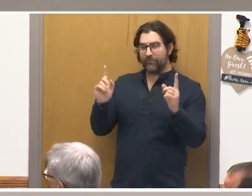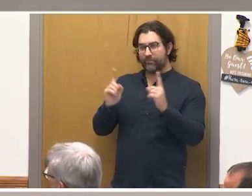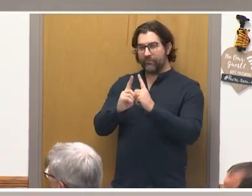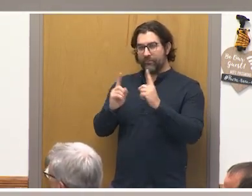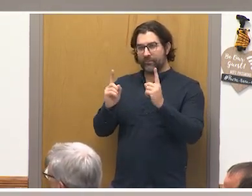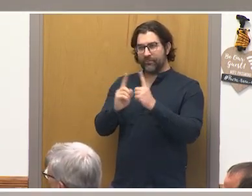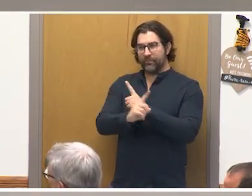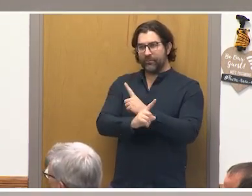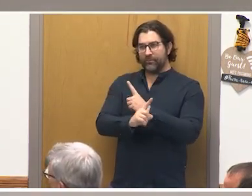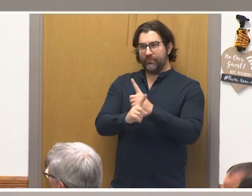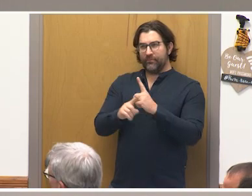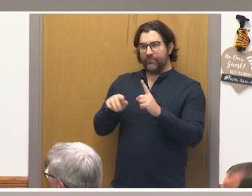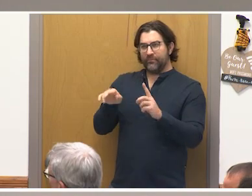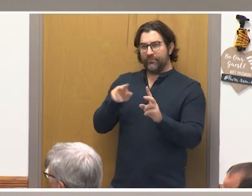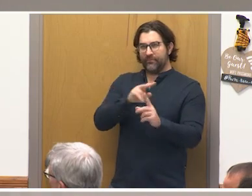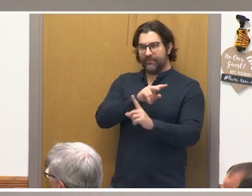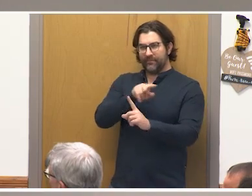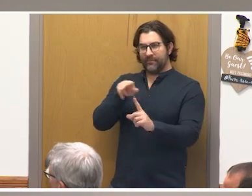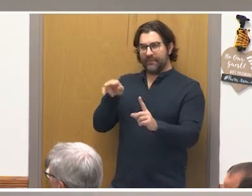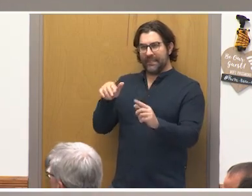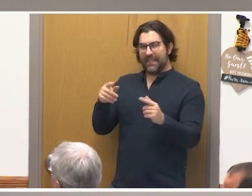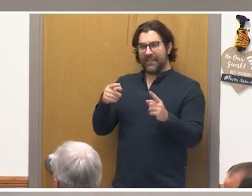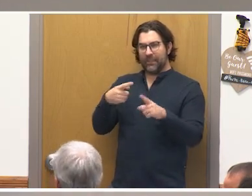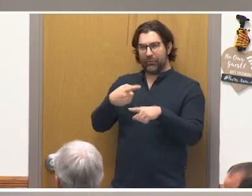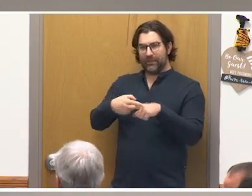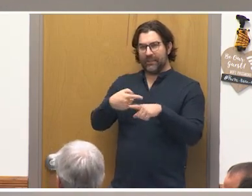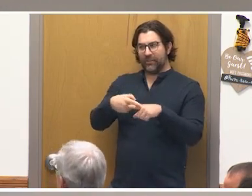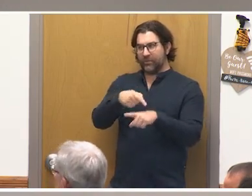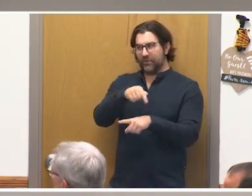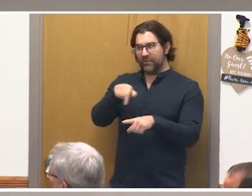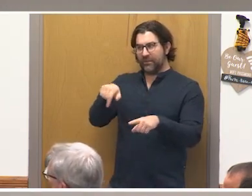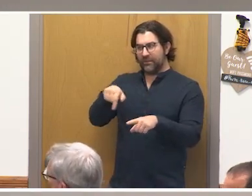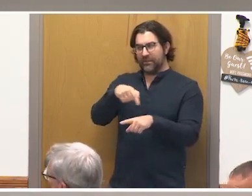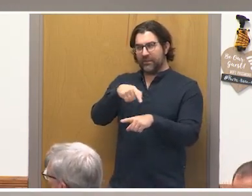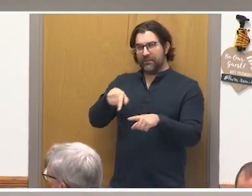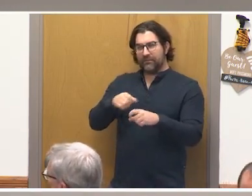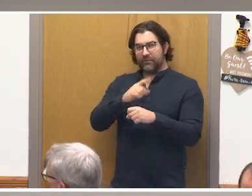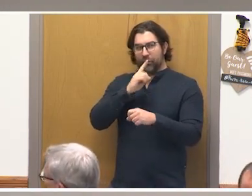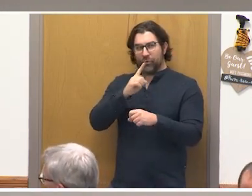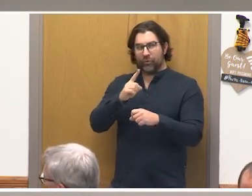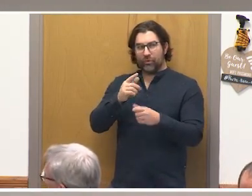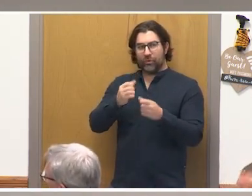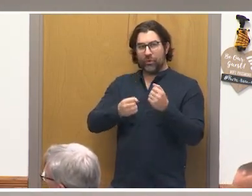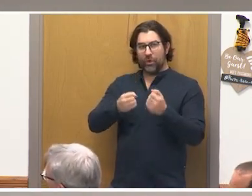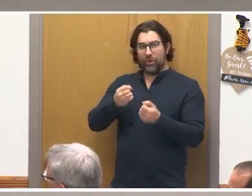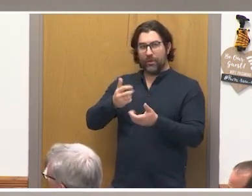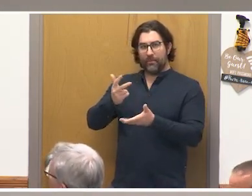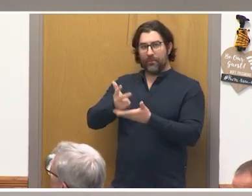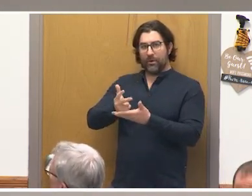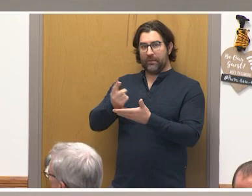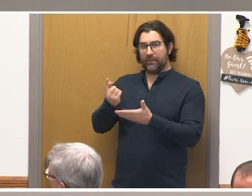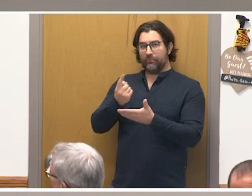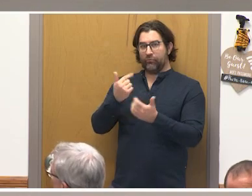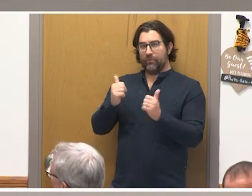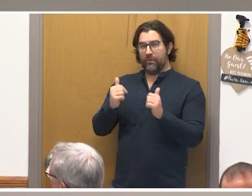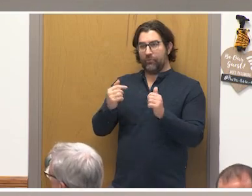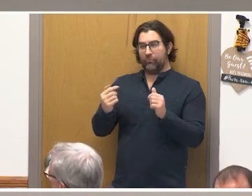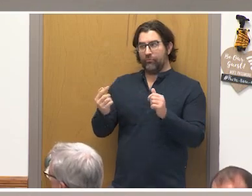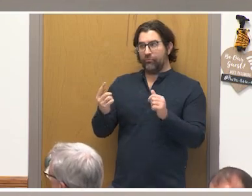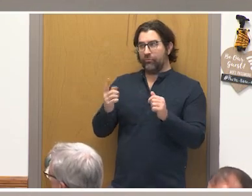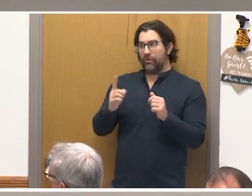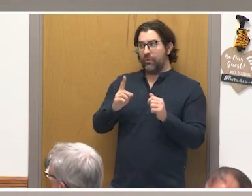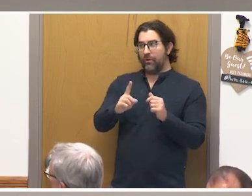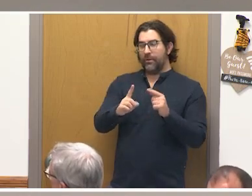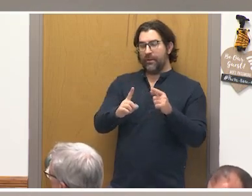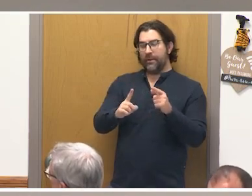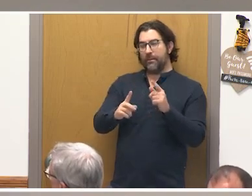others within the intersection to make sure that whenever there is a car parked here and someone is trying to cross, that